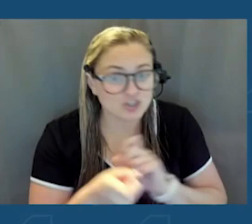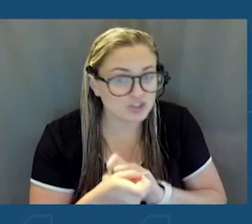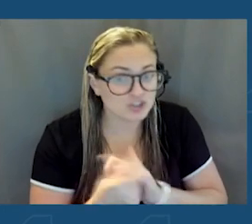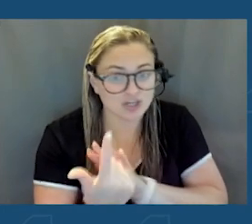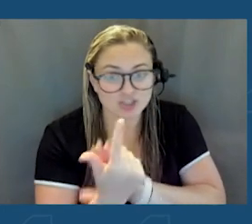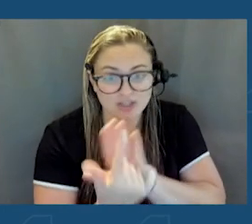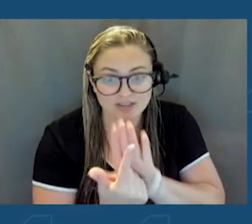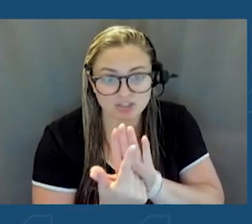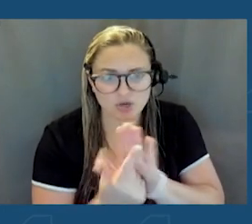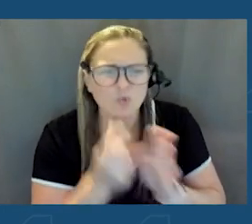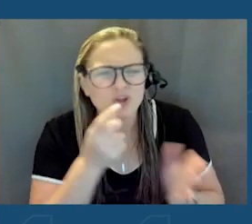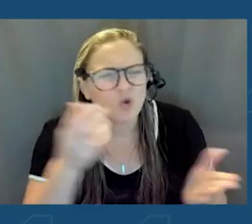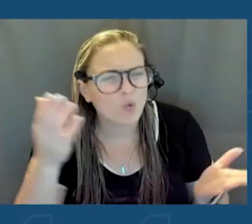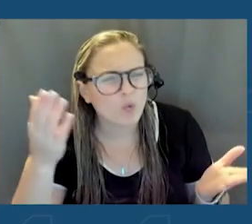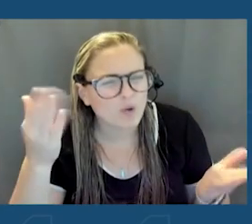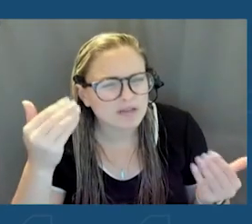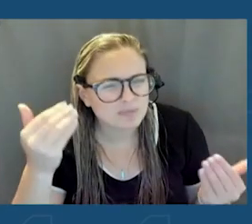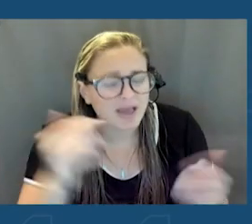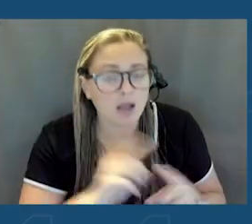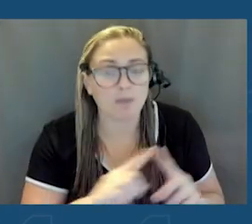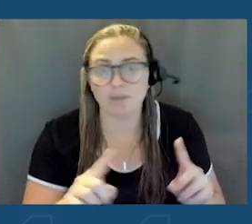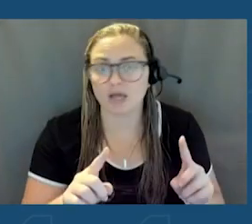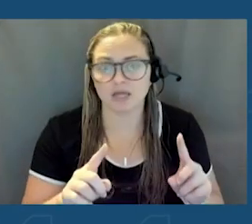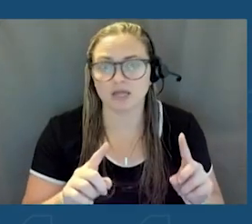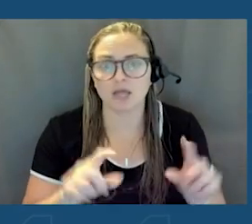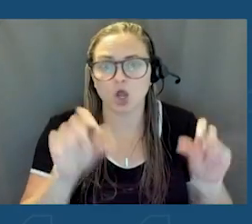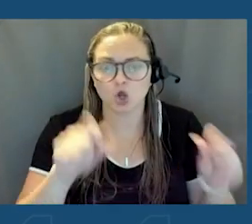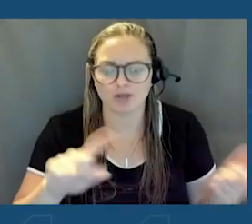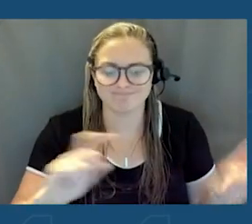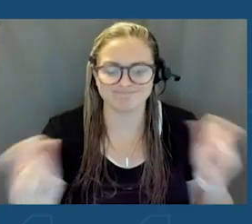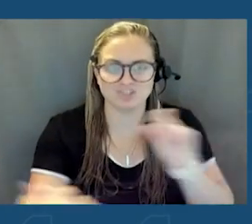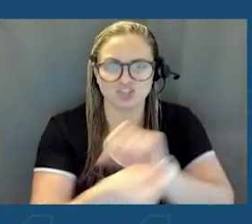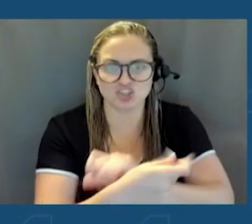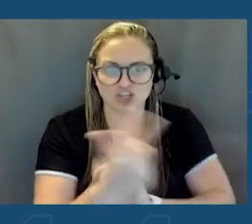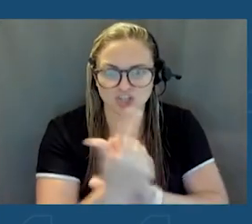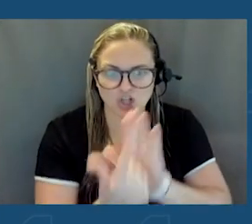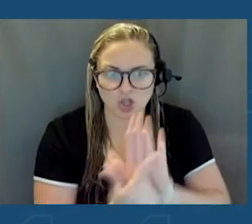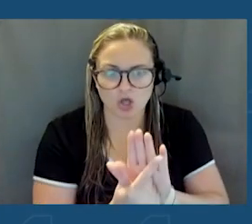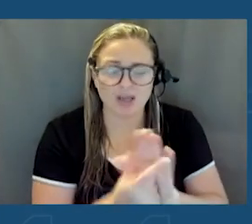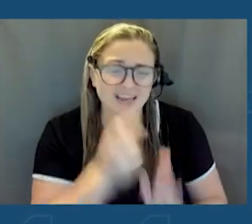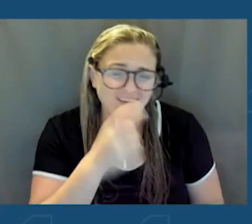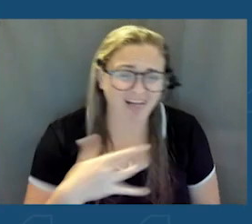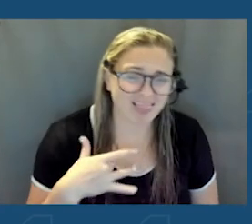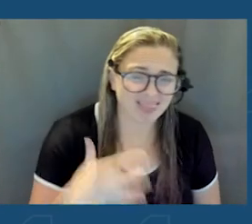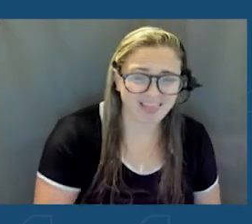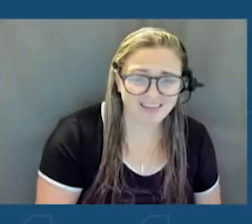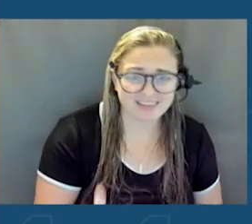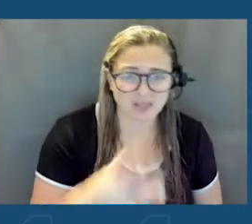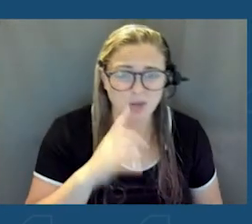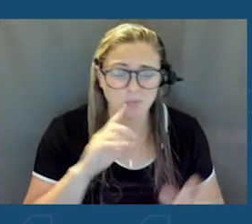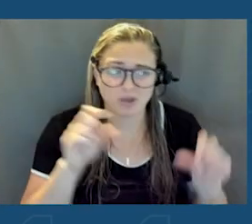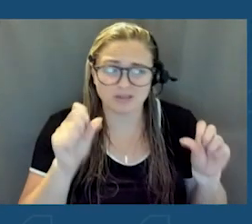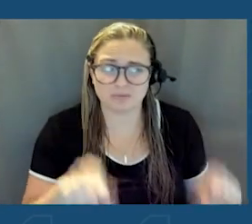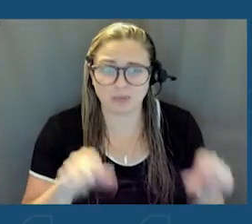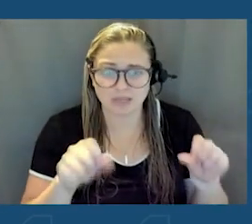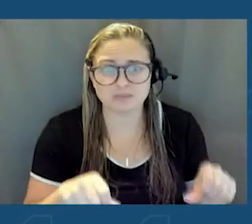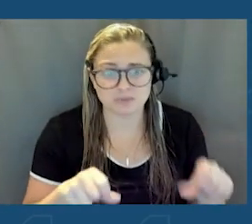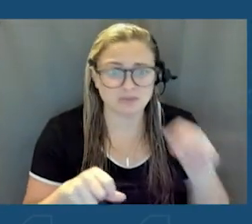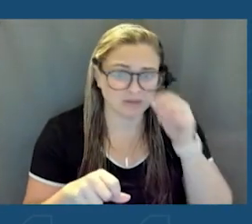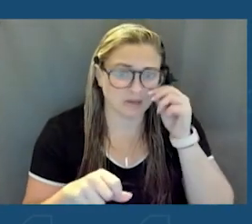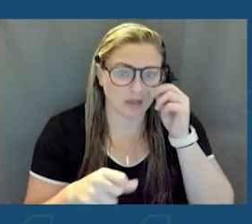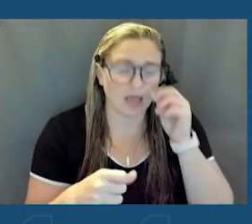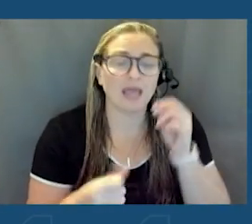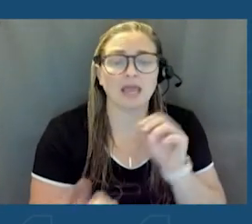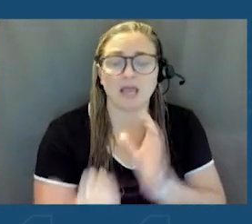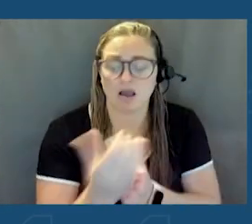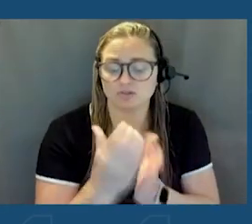don't predict, could also result in the undoing of that law. Not likely, but that is the extra protection that a constitutional amendment affords.